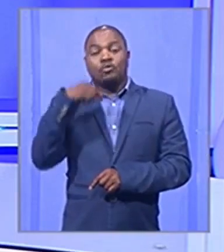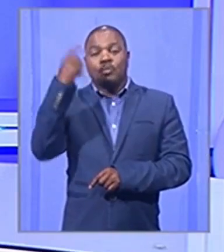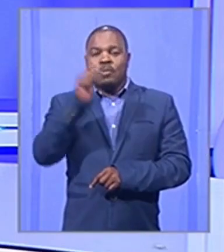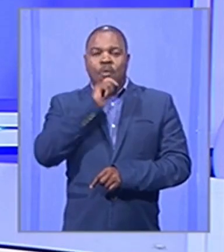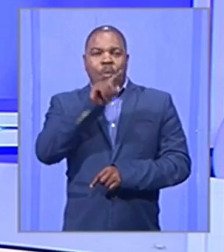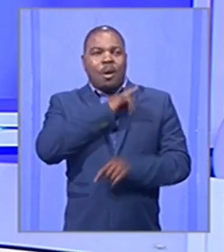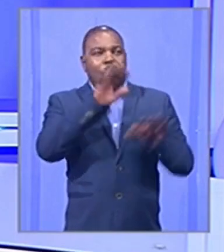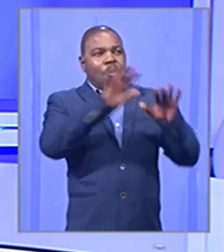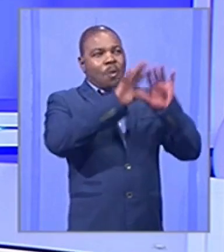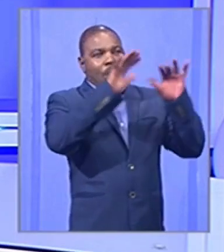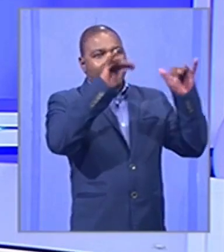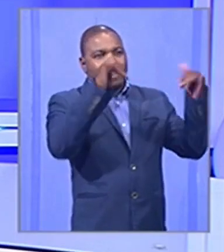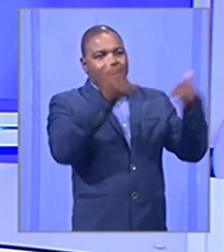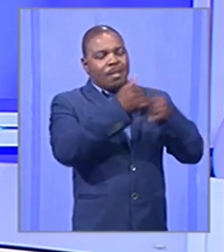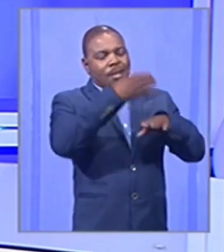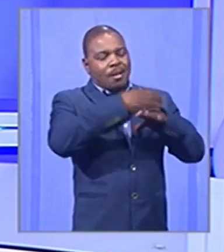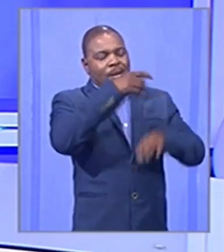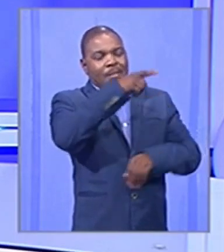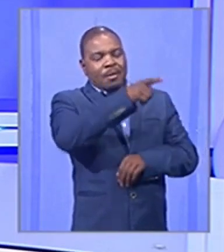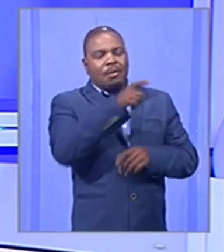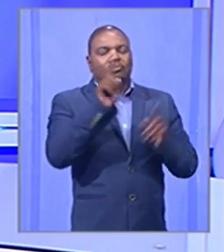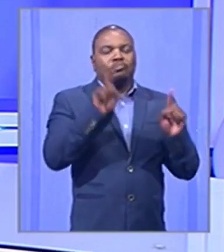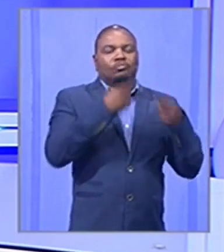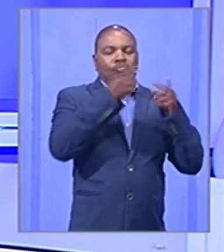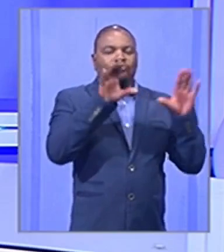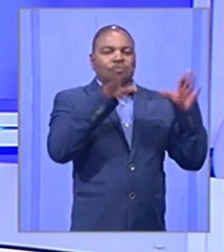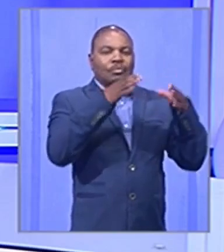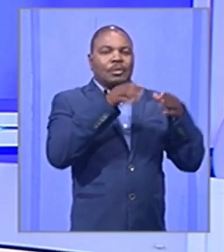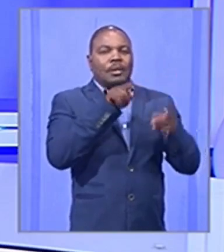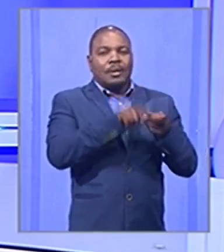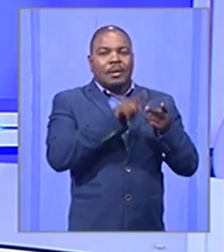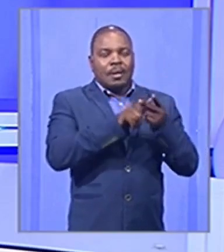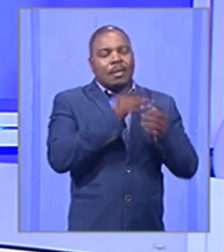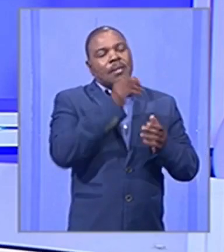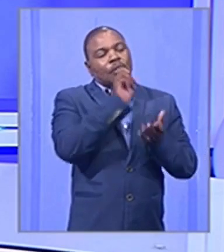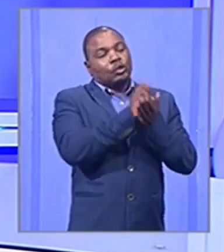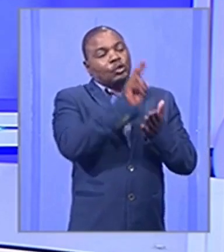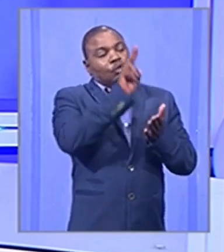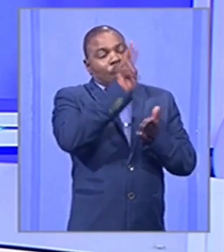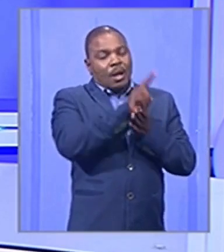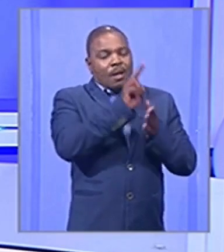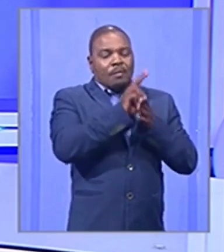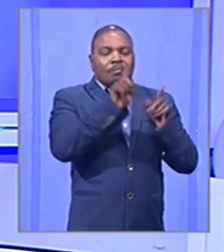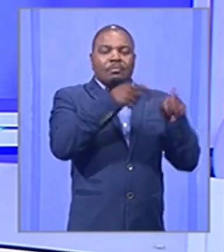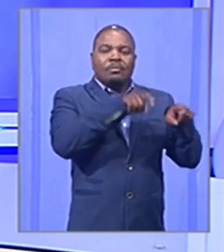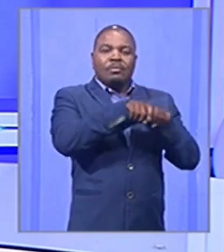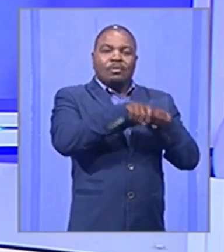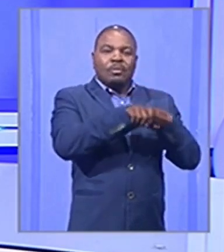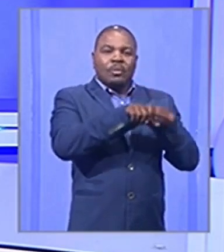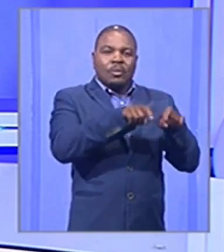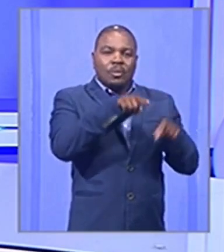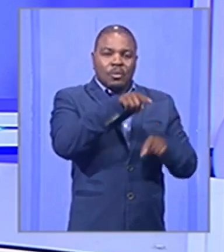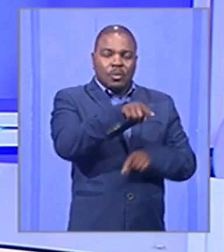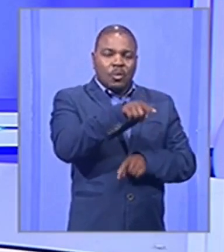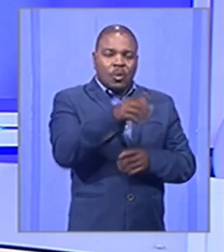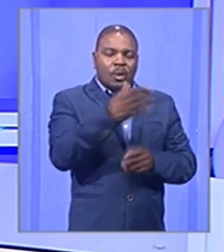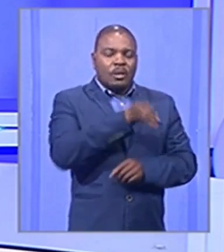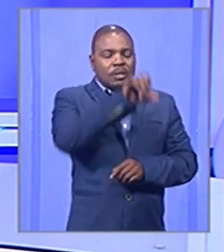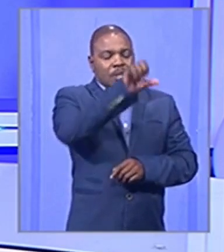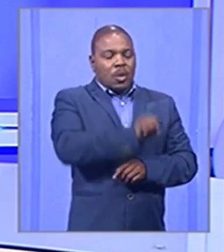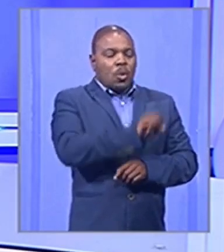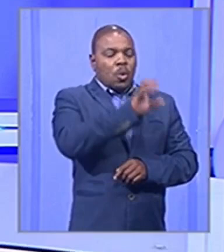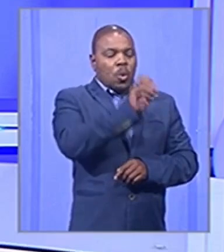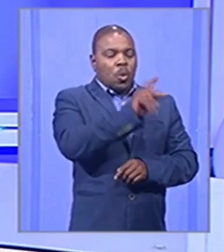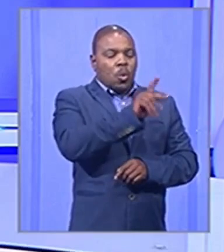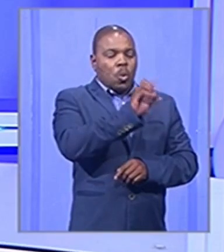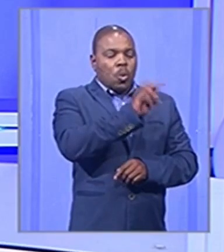jwa lefatshe jwa dikwaere kwa kgaisanong ya bolesome le bobedi ya lefatshe ya dikwaere kwa South Korea. Kwaere eno e